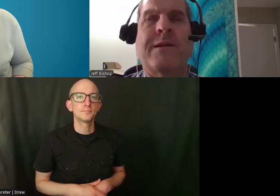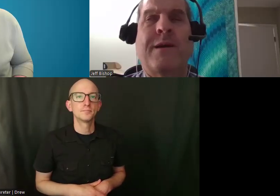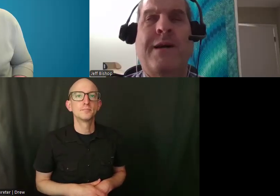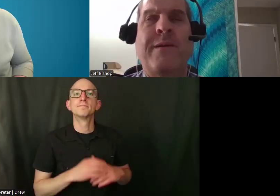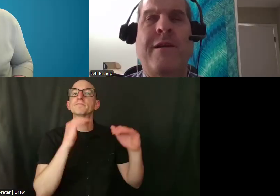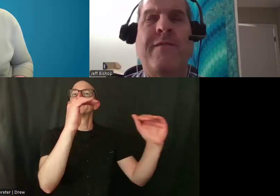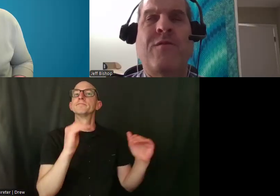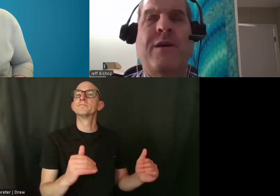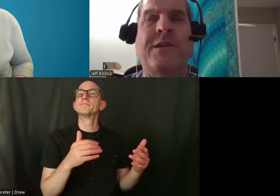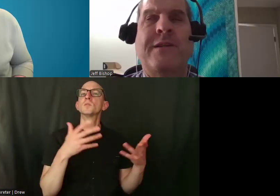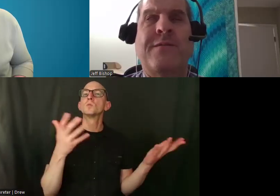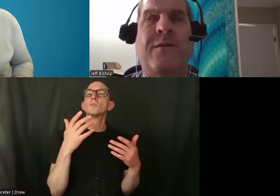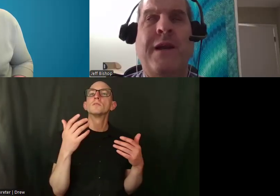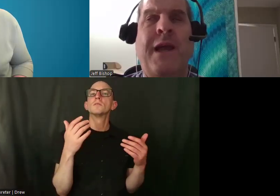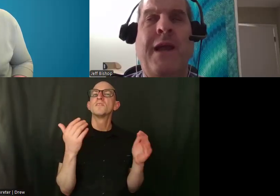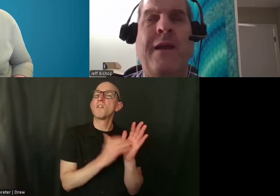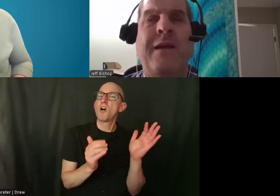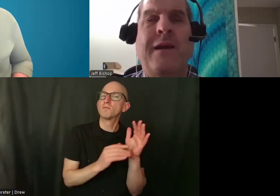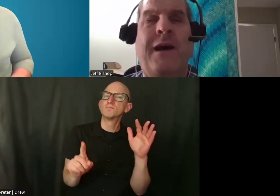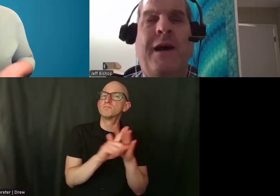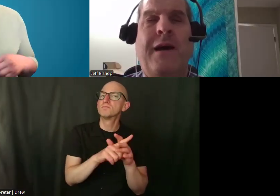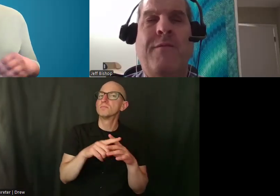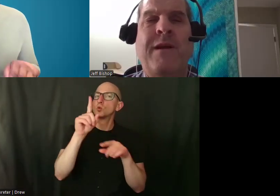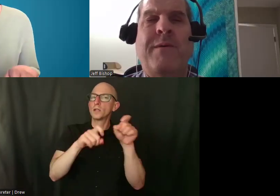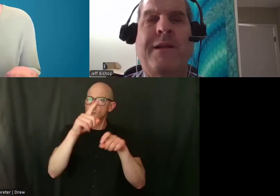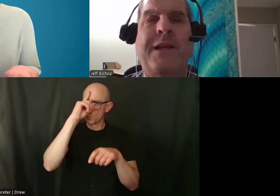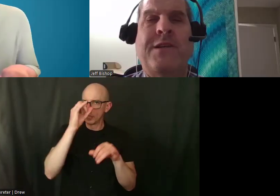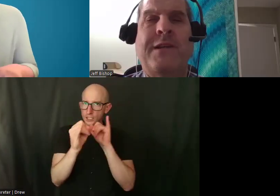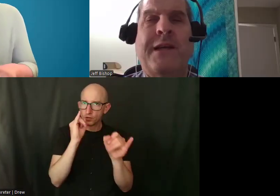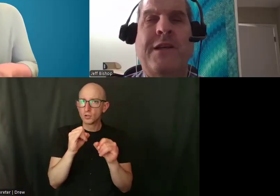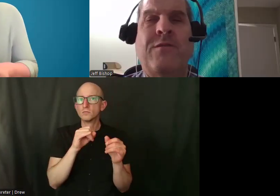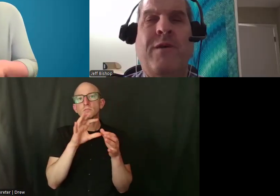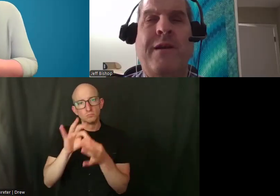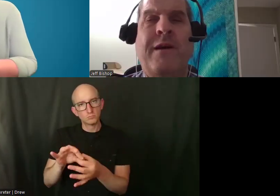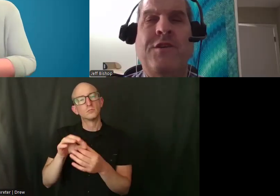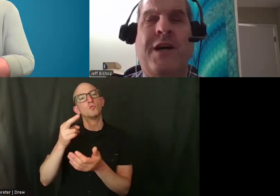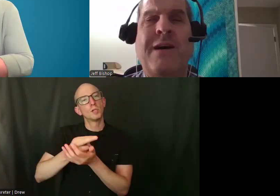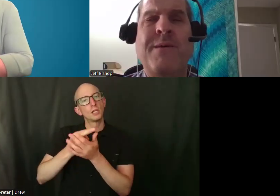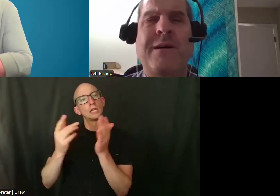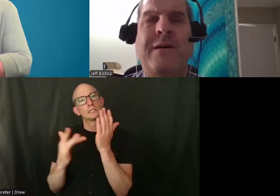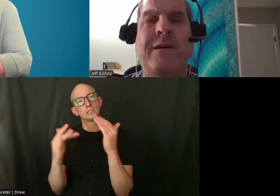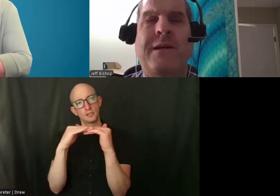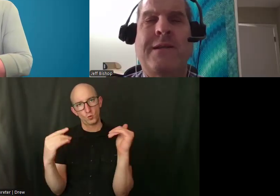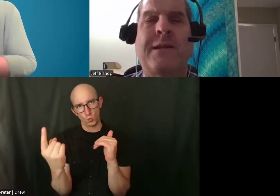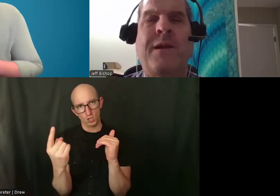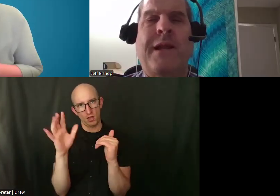what are some common interview questions for a rehabilitation technician one job?